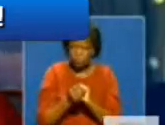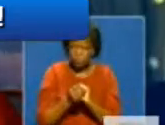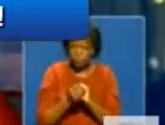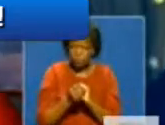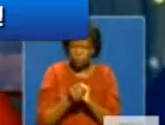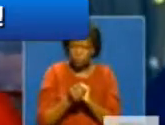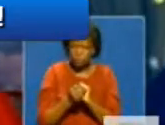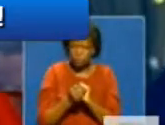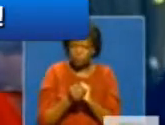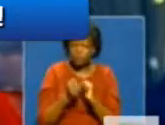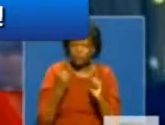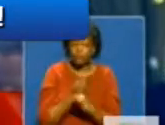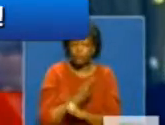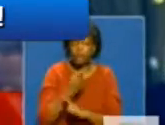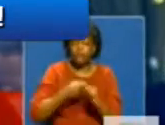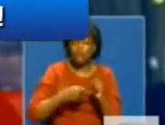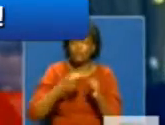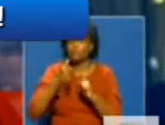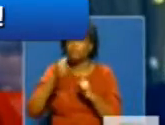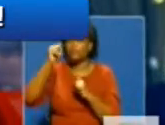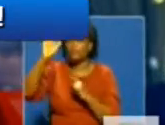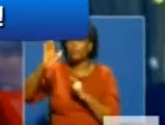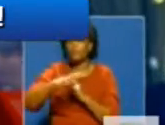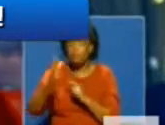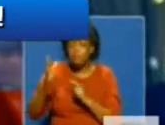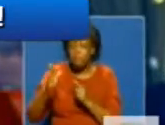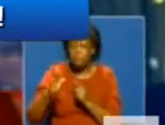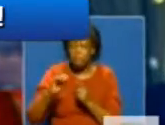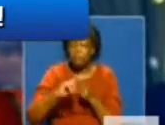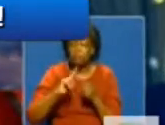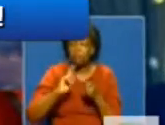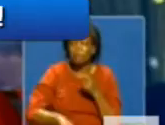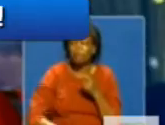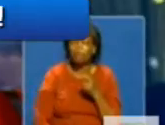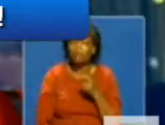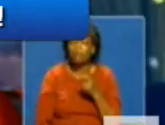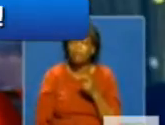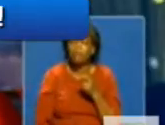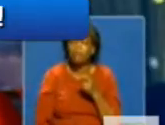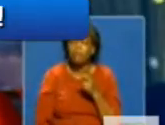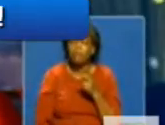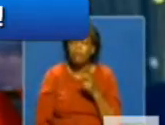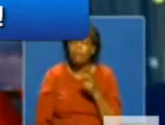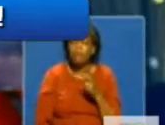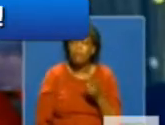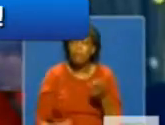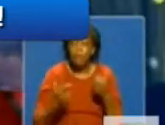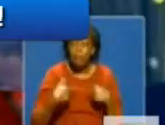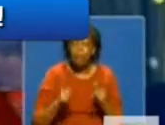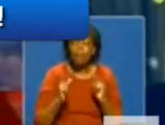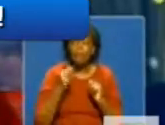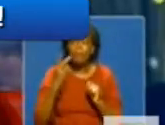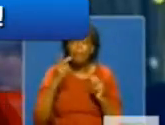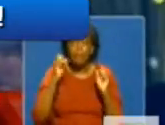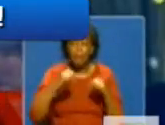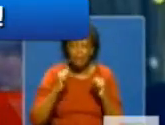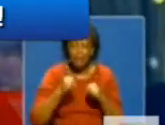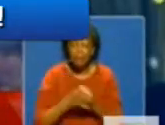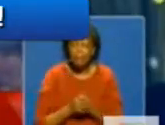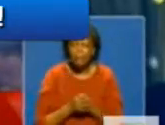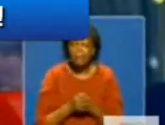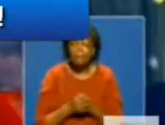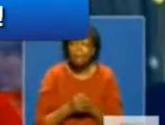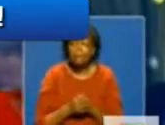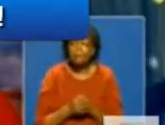it from the one by parliament. Under 2, it allows two possibilities.